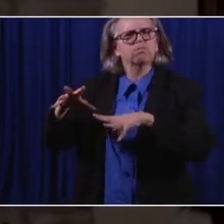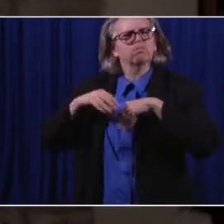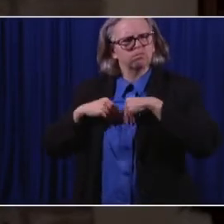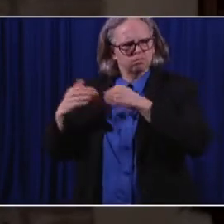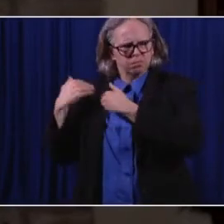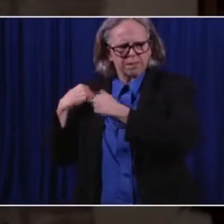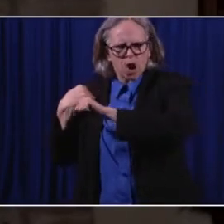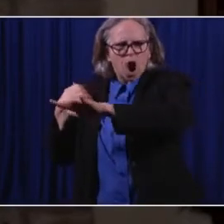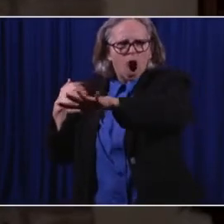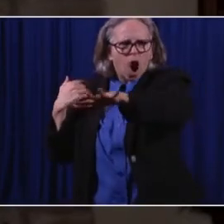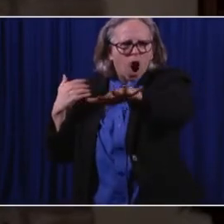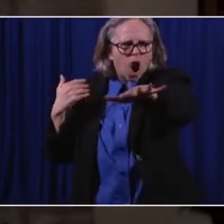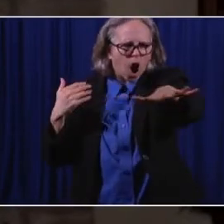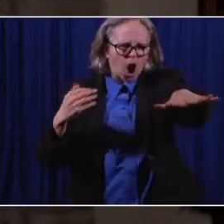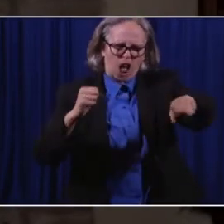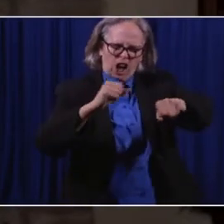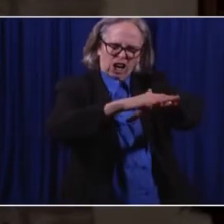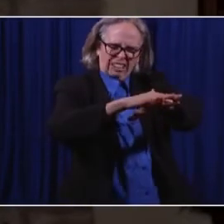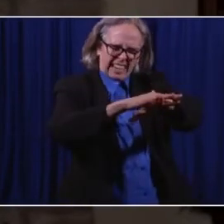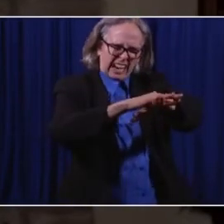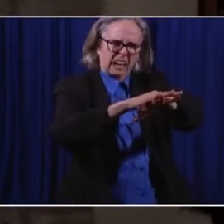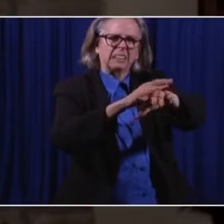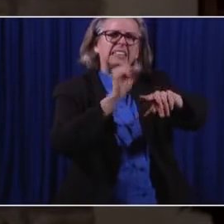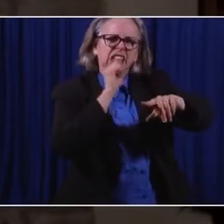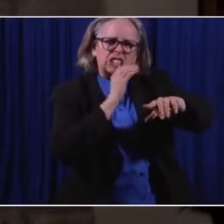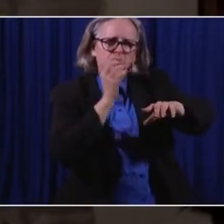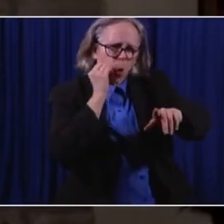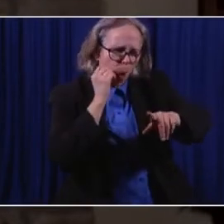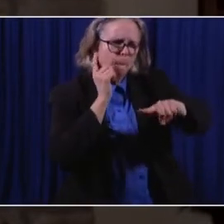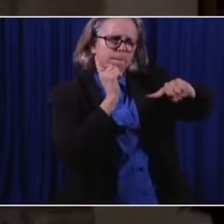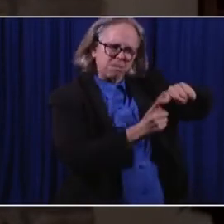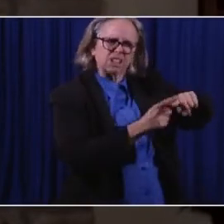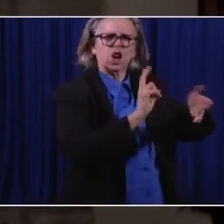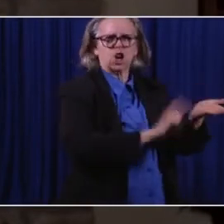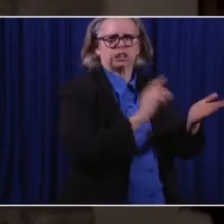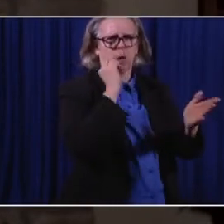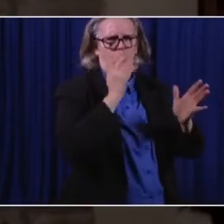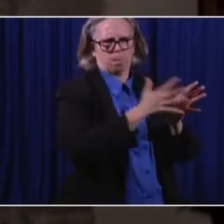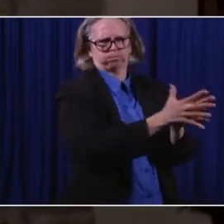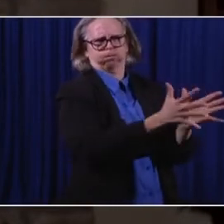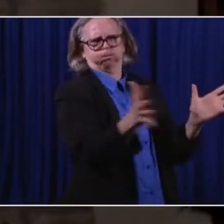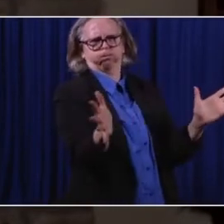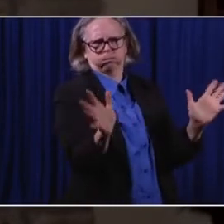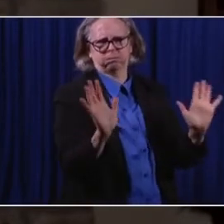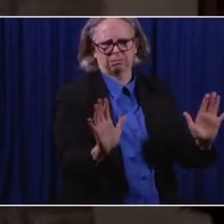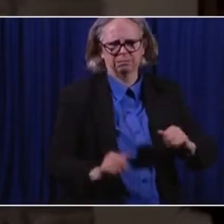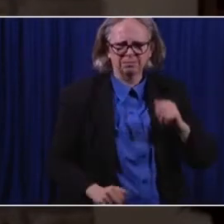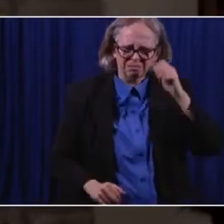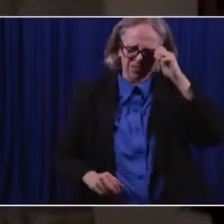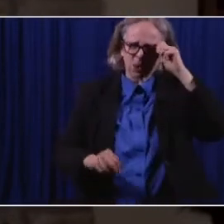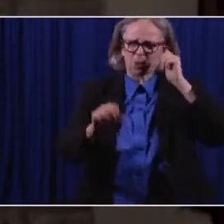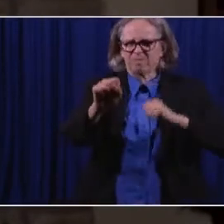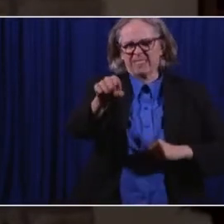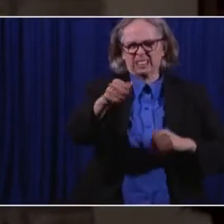congregate care settings. So what your listener is referring to is included in